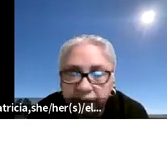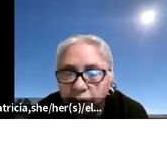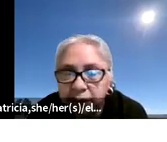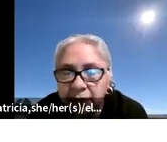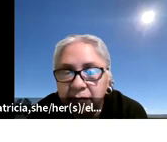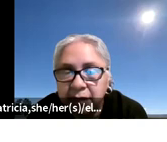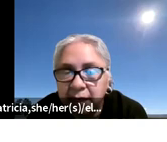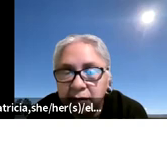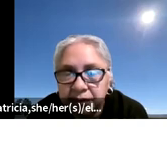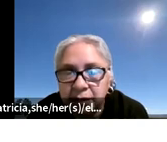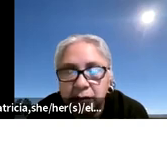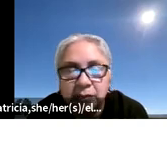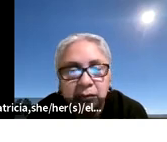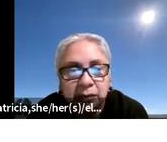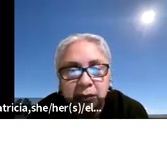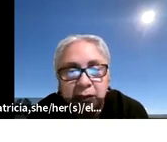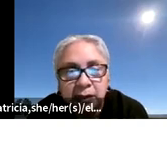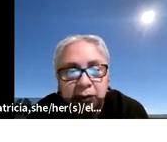it's 11:45 now. So